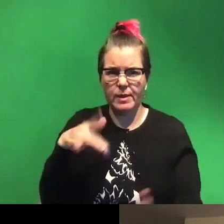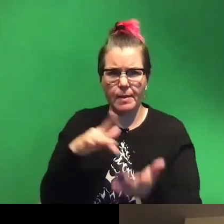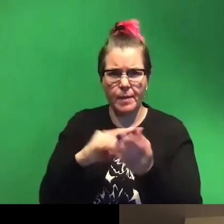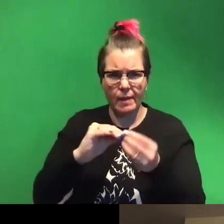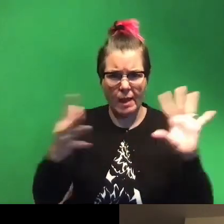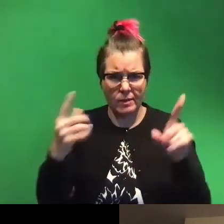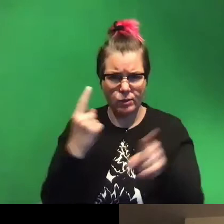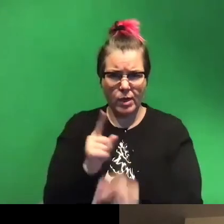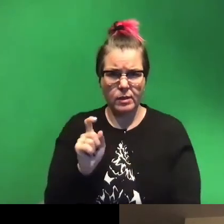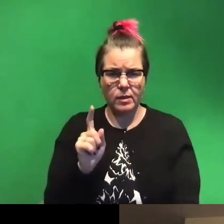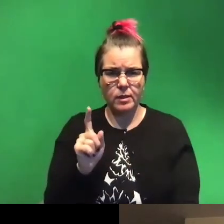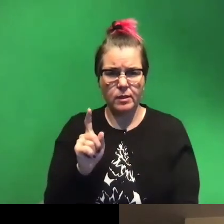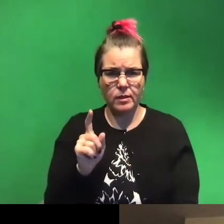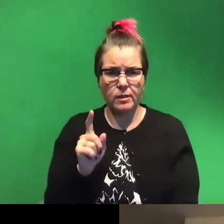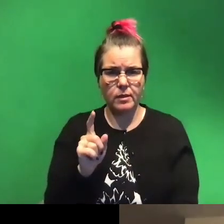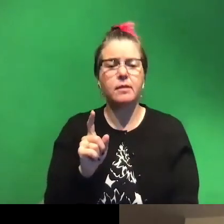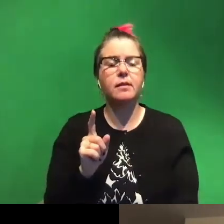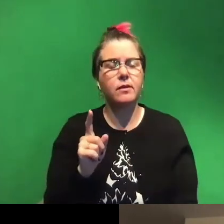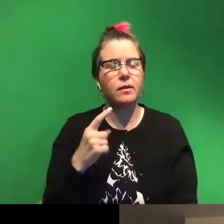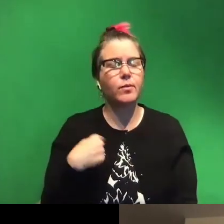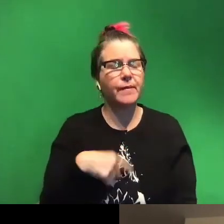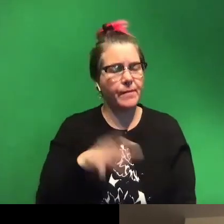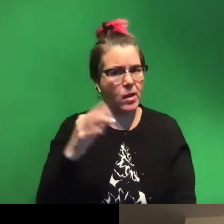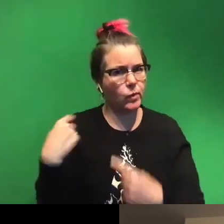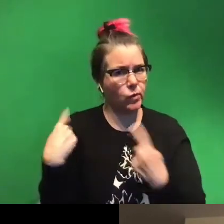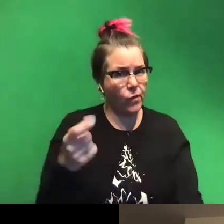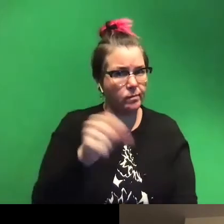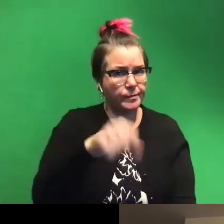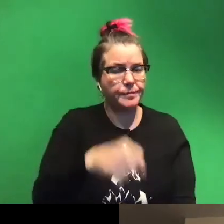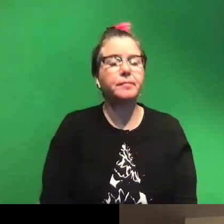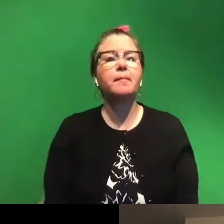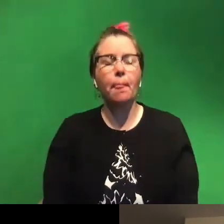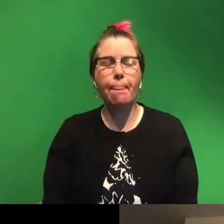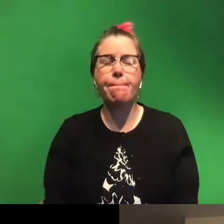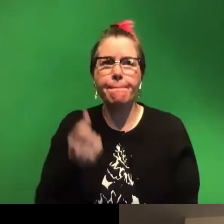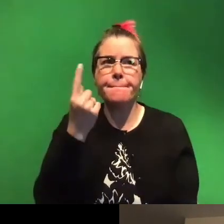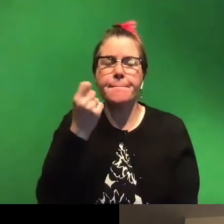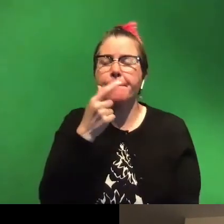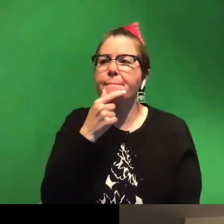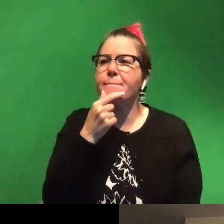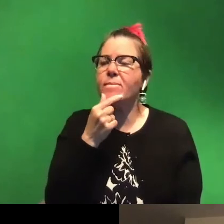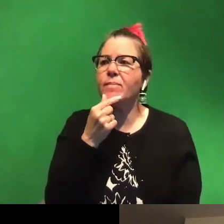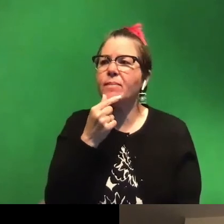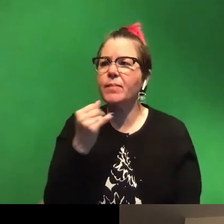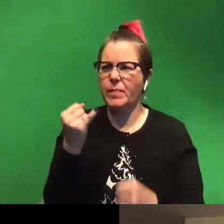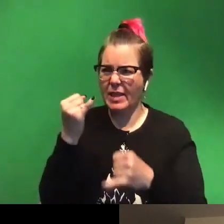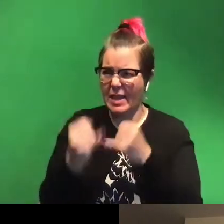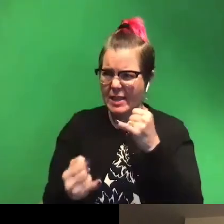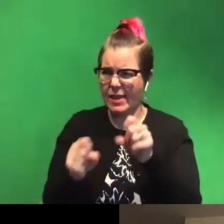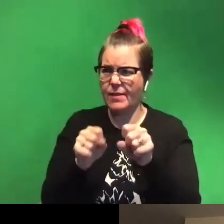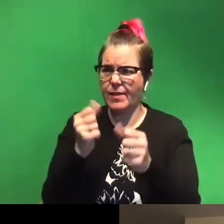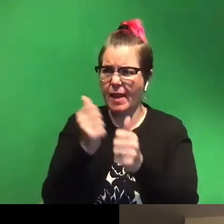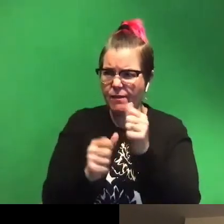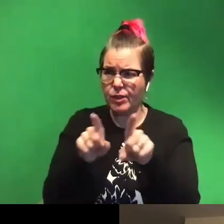that true? That is what we have found. Yes. Okay, sounds good. And so is at the end of every star's